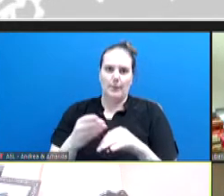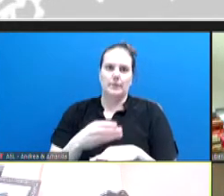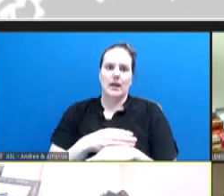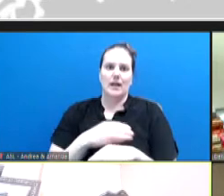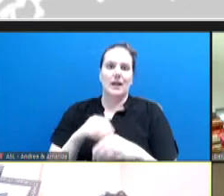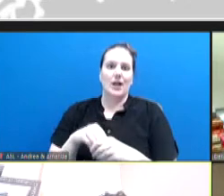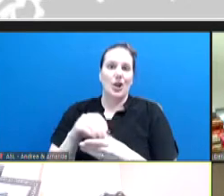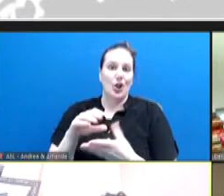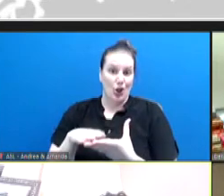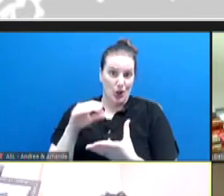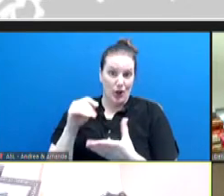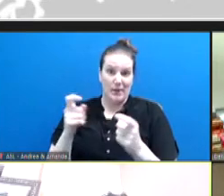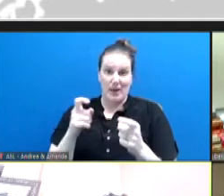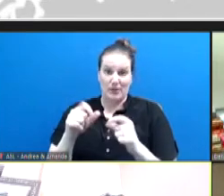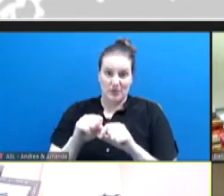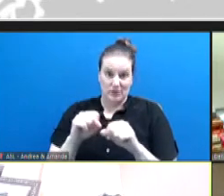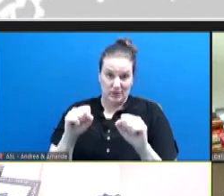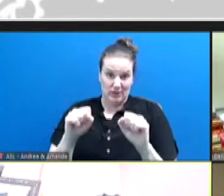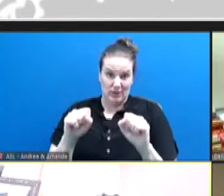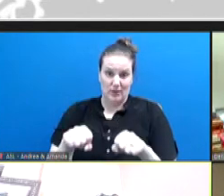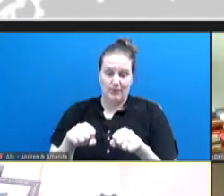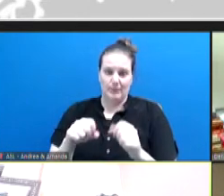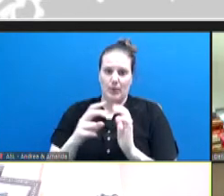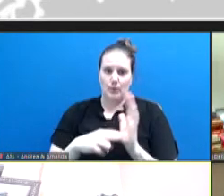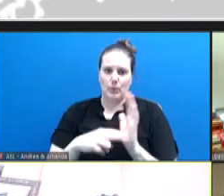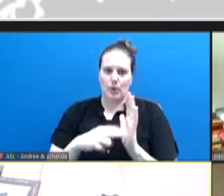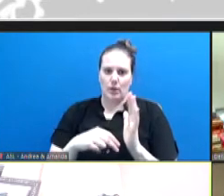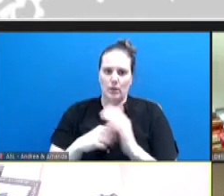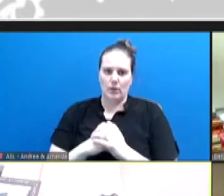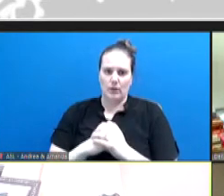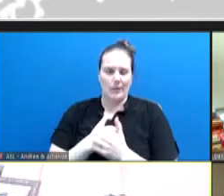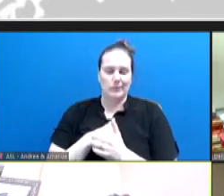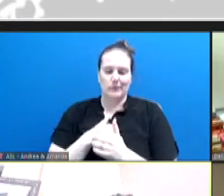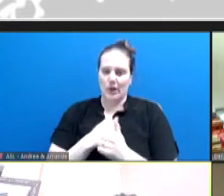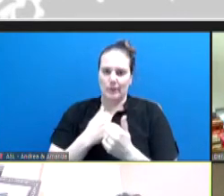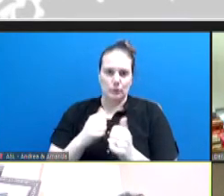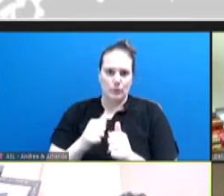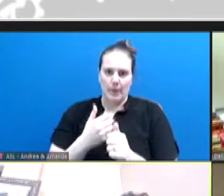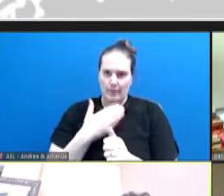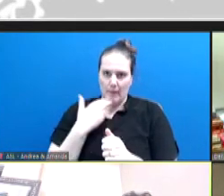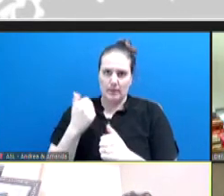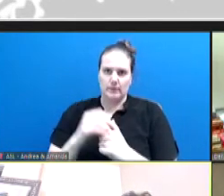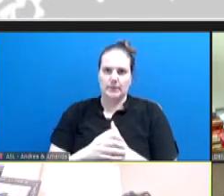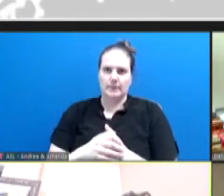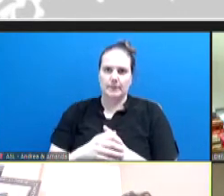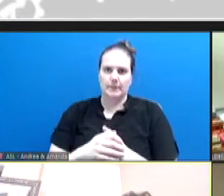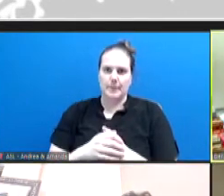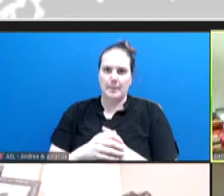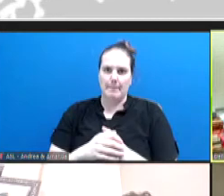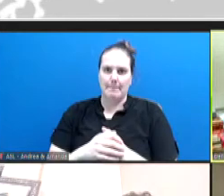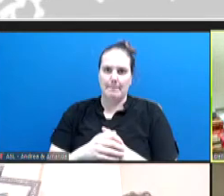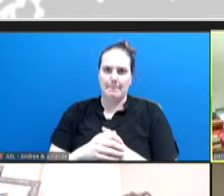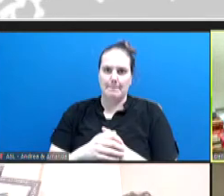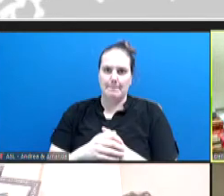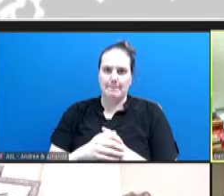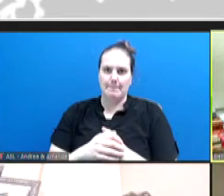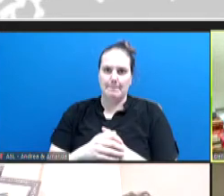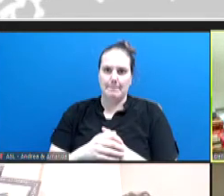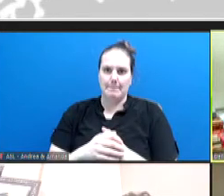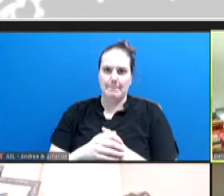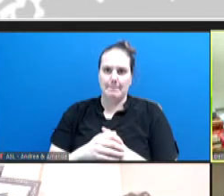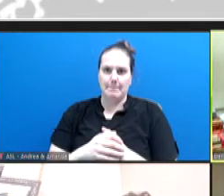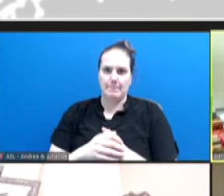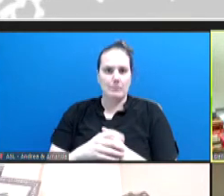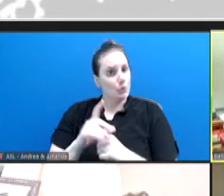management system. And I'm going to read, sorry, I'm just trying my best to. Whew. You're reading a 2018